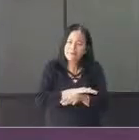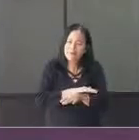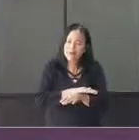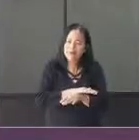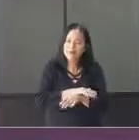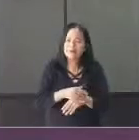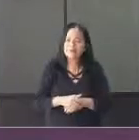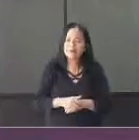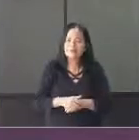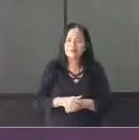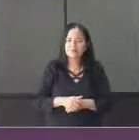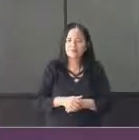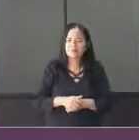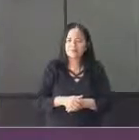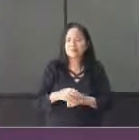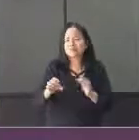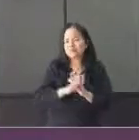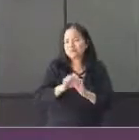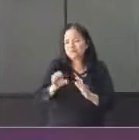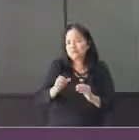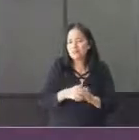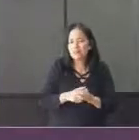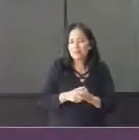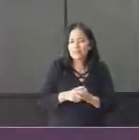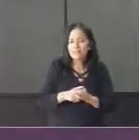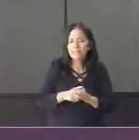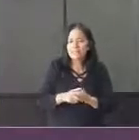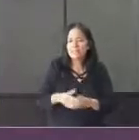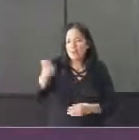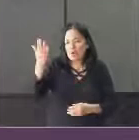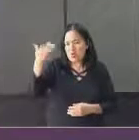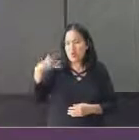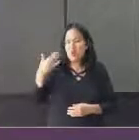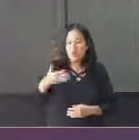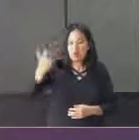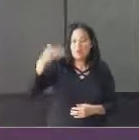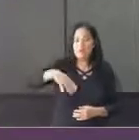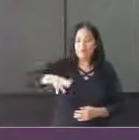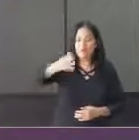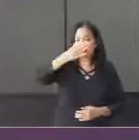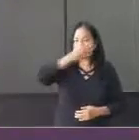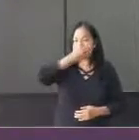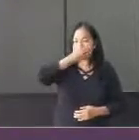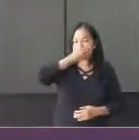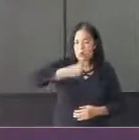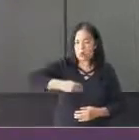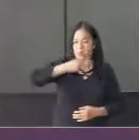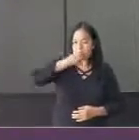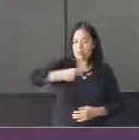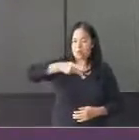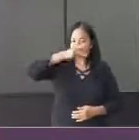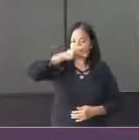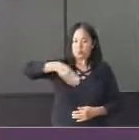mayor's office also changed the way it operated. They reduced